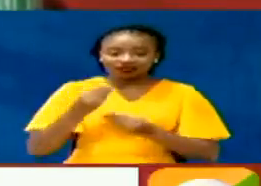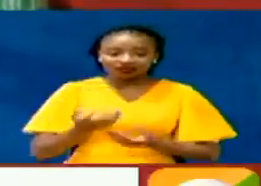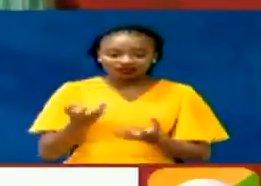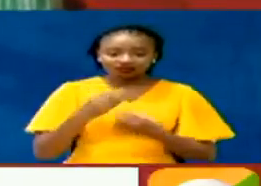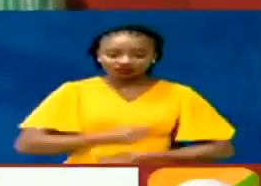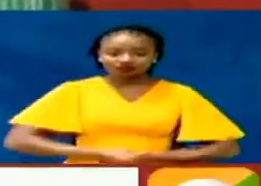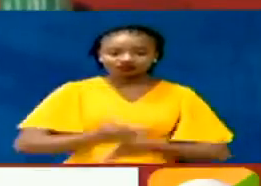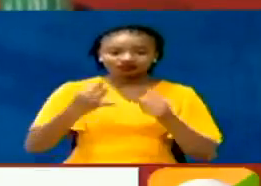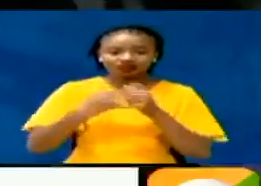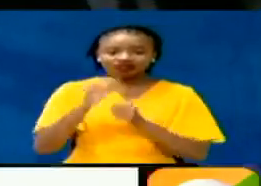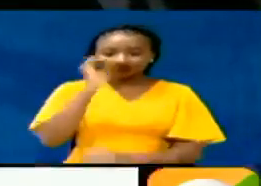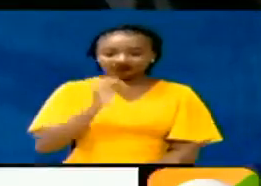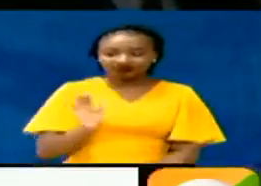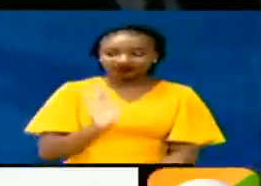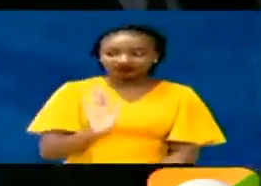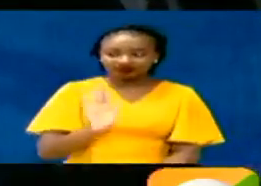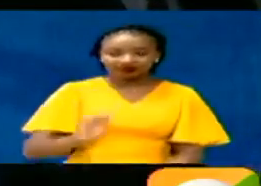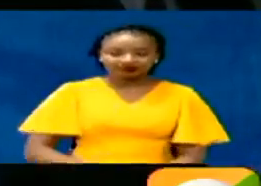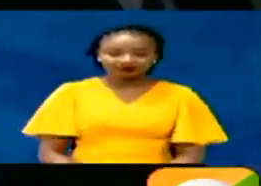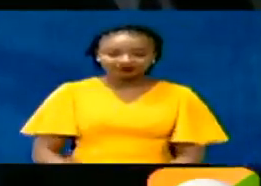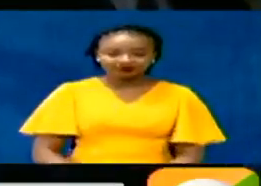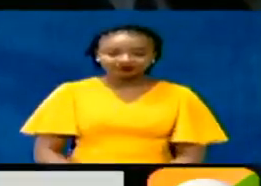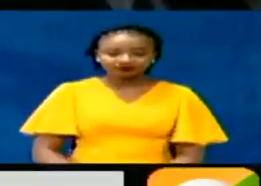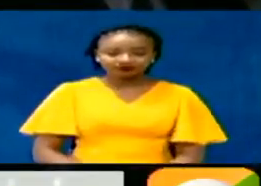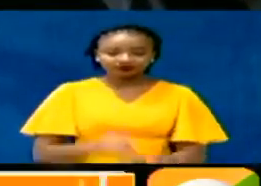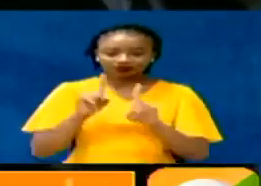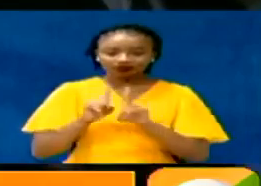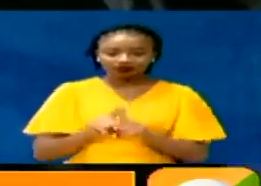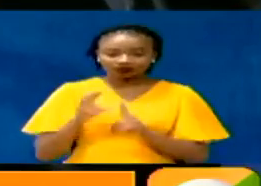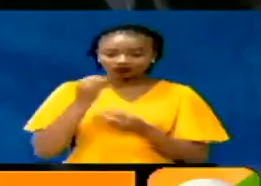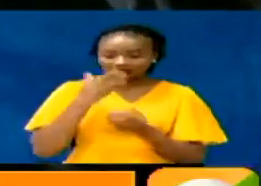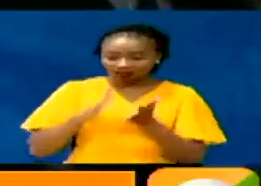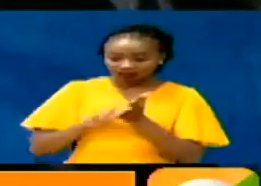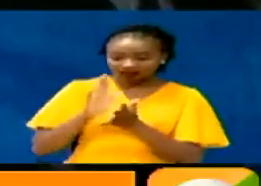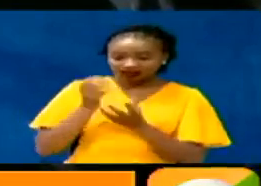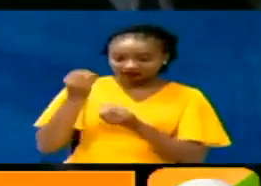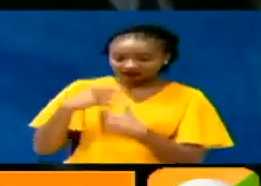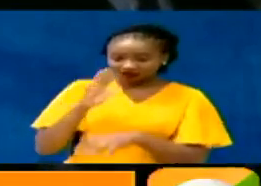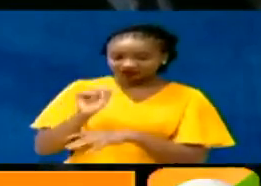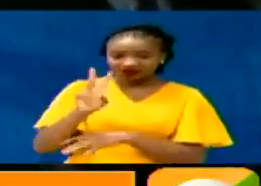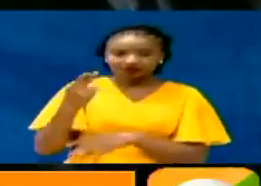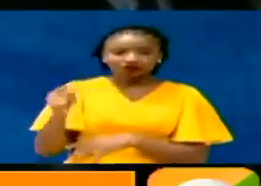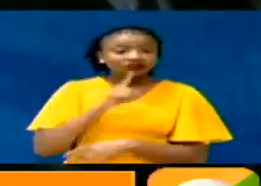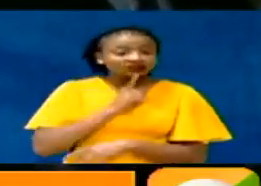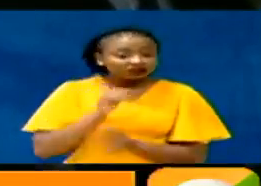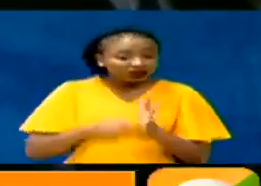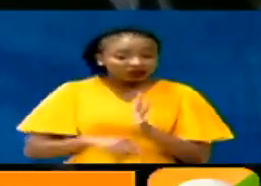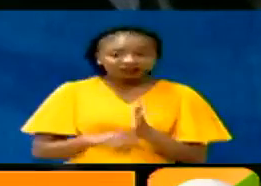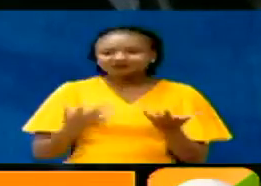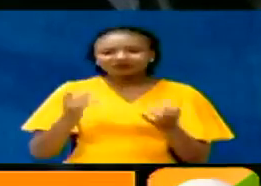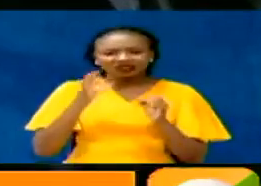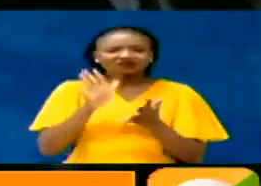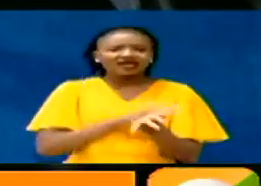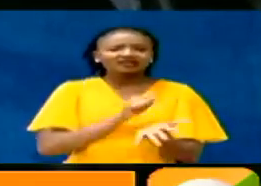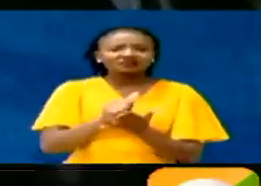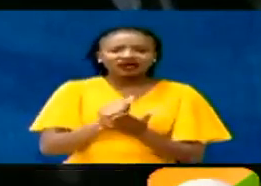them by that time. Statement came from WHO which said, no, even if it was expired, we still could use it. But